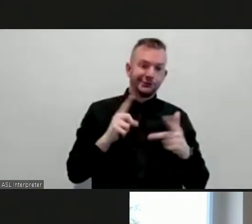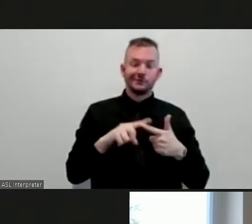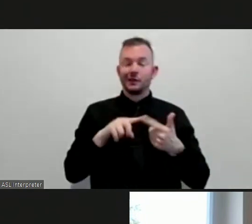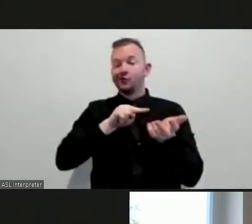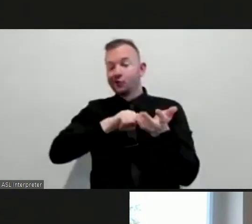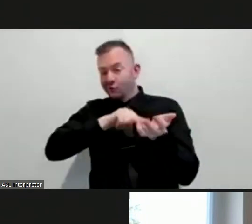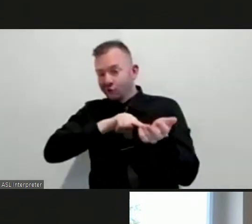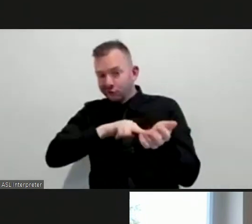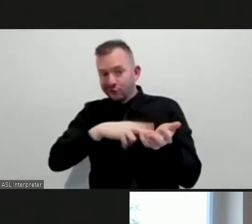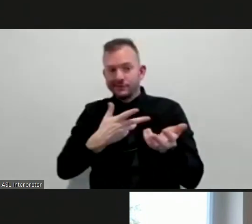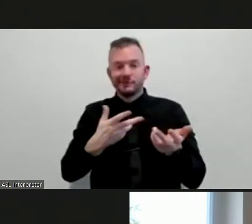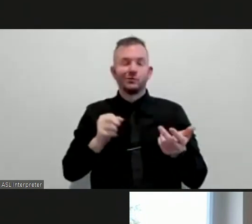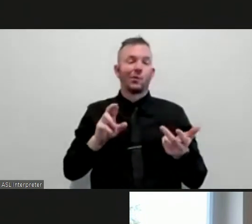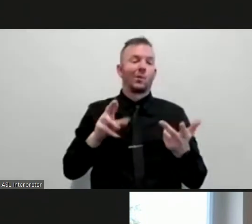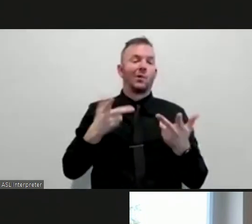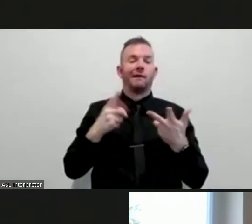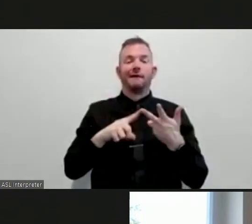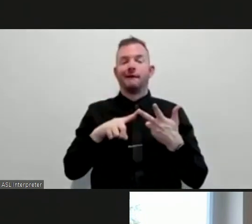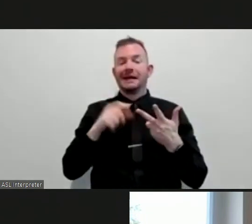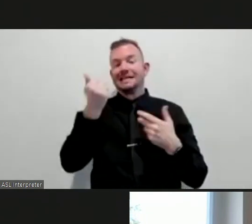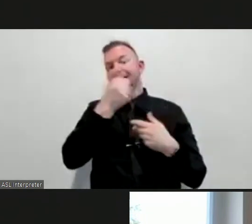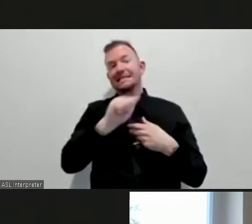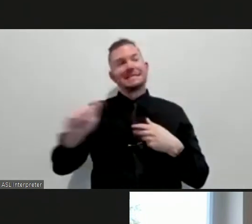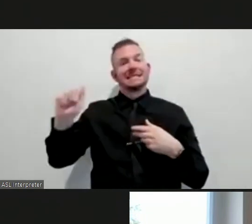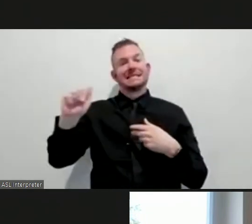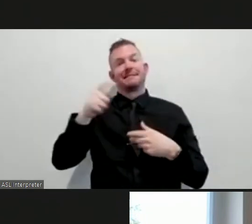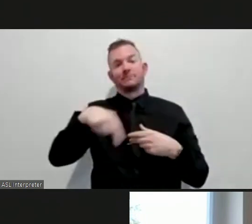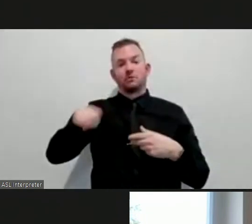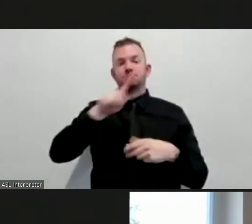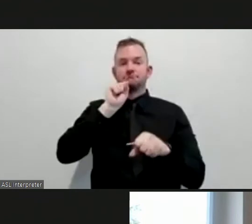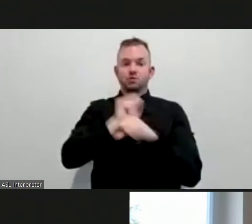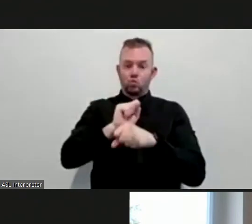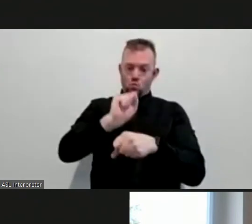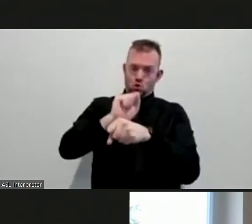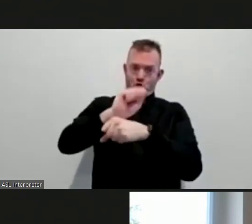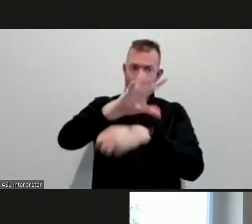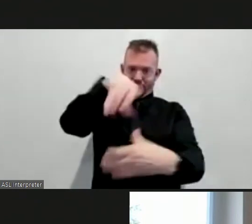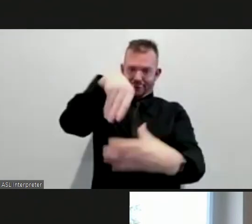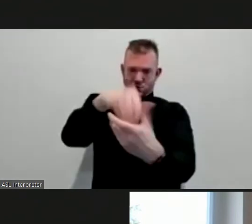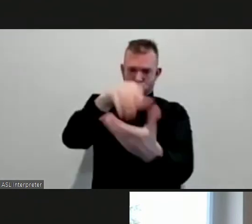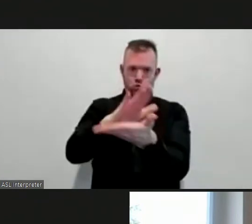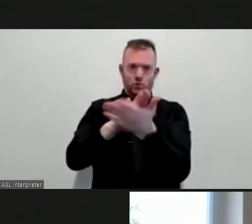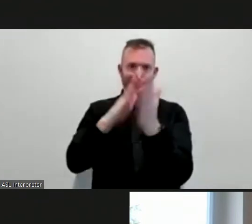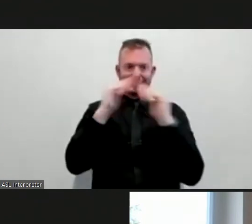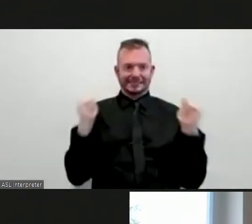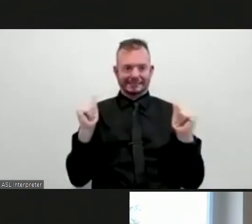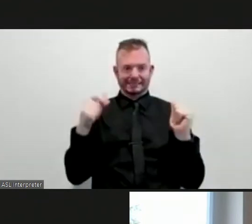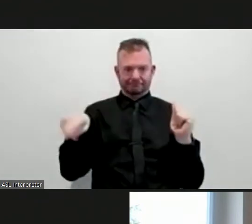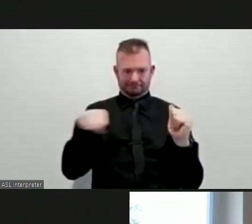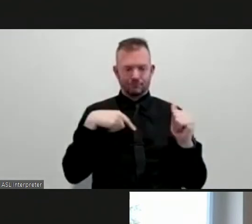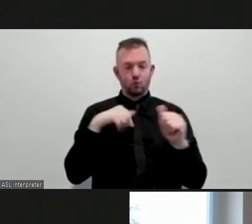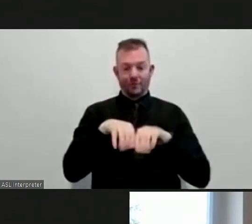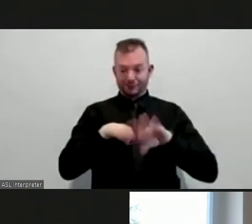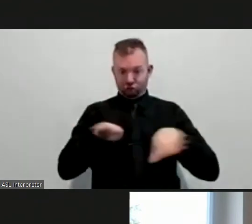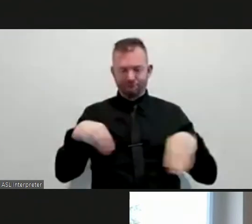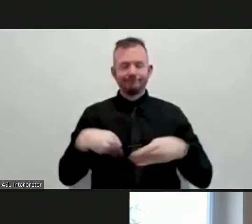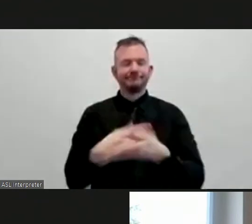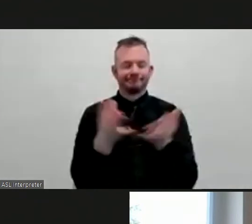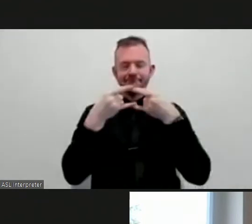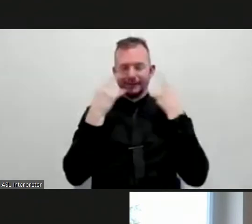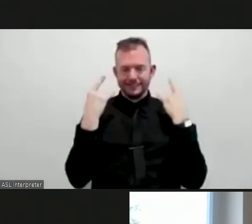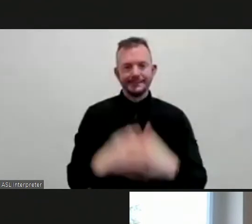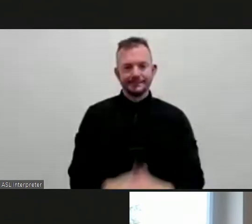any of the allied. And those are the ways that we're doing it. So we send it to the districts and then they deliver it to